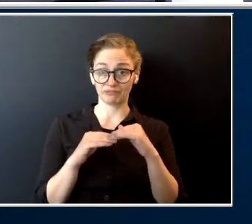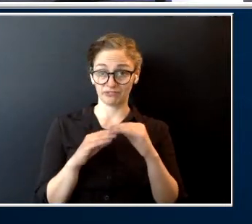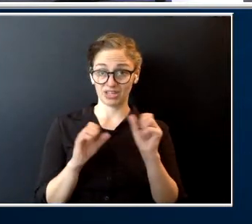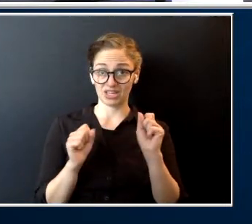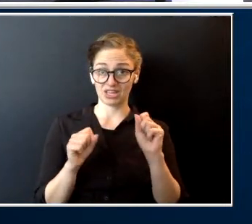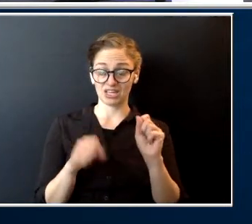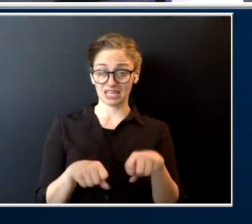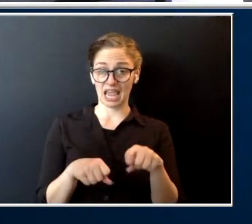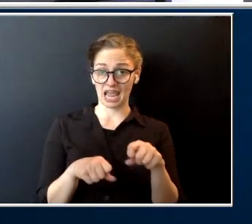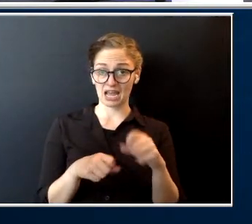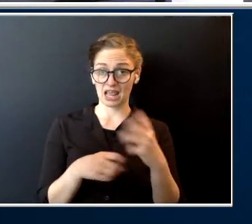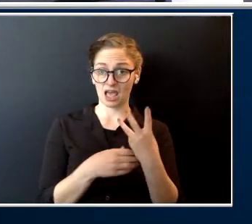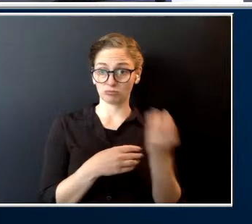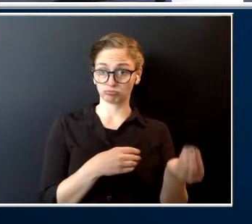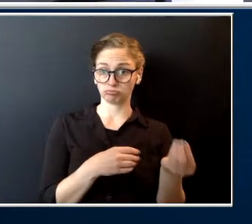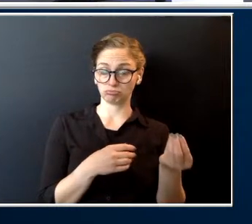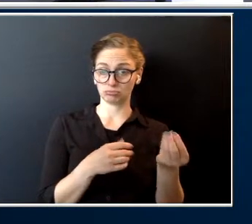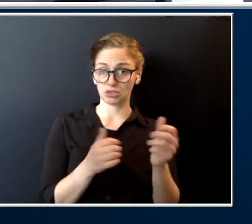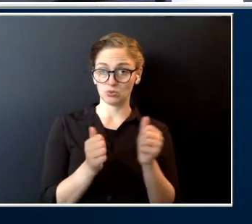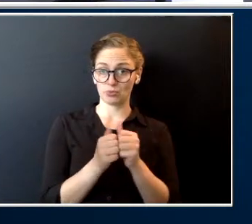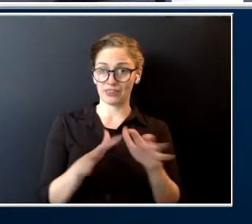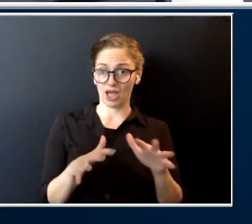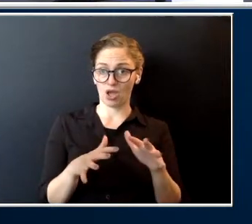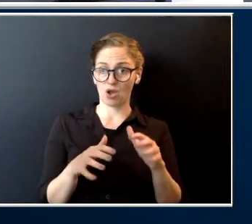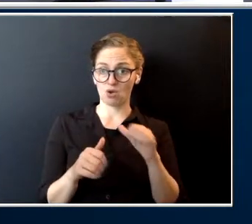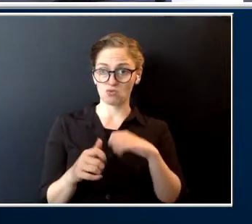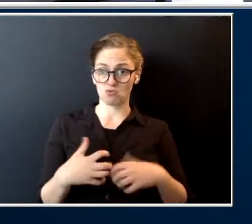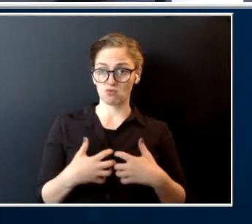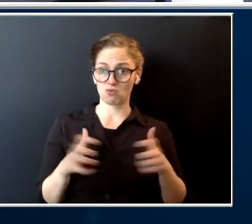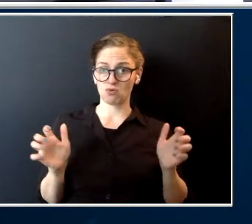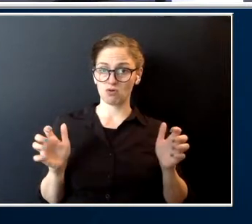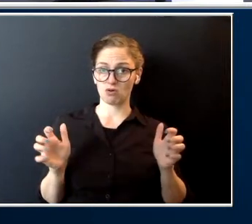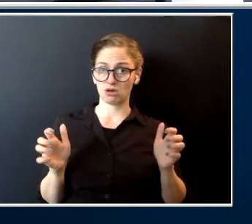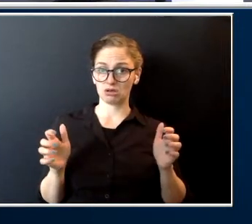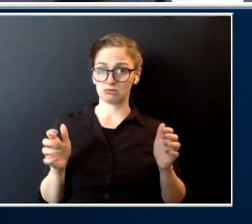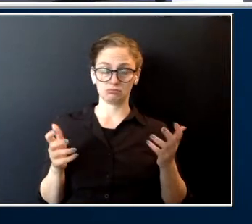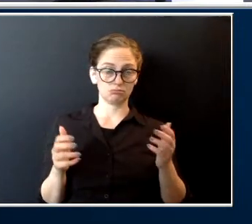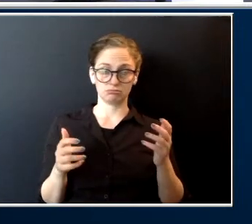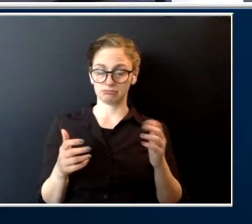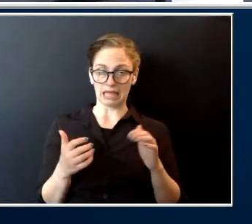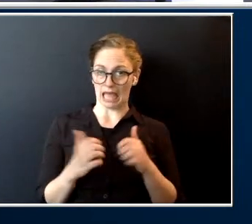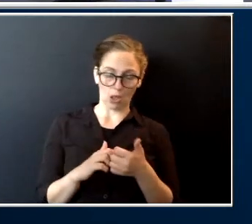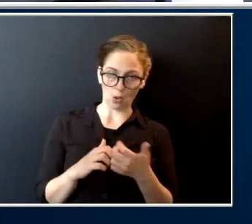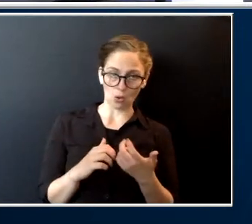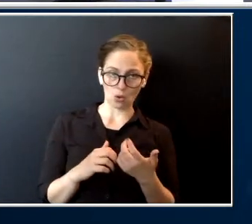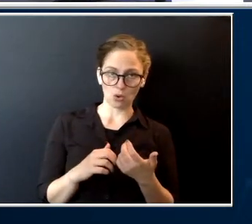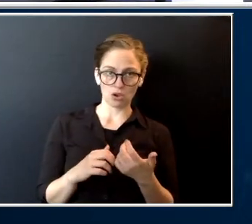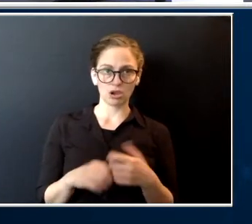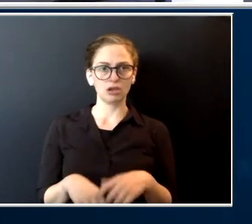chest? How can it be removed without opening the chest? Which valve was that? The pulmonic valve?